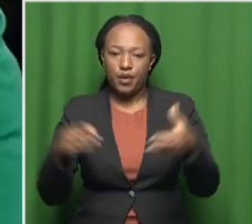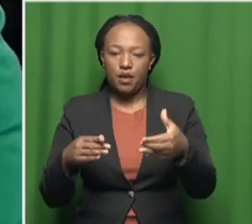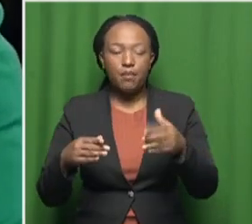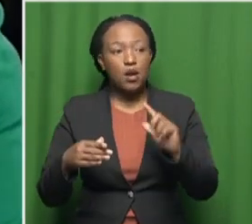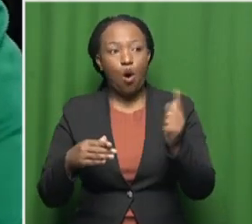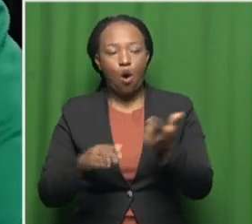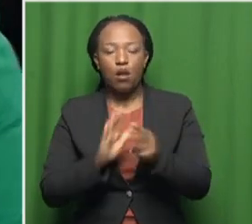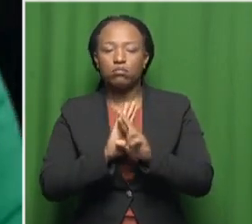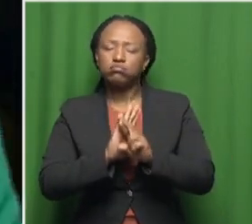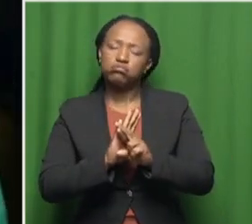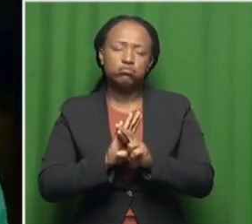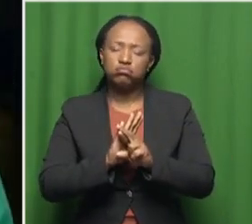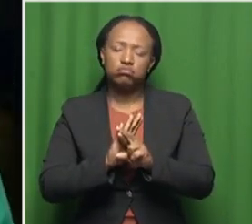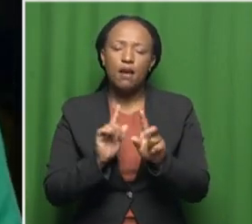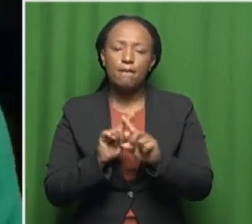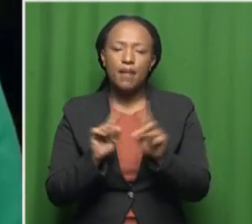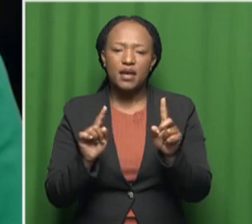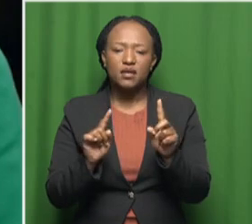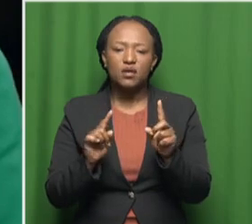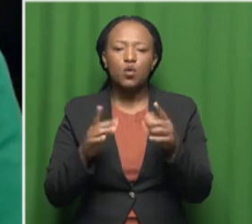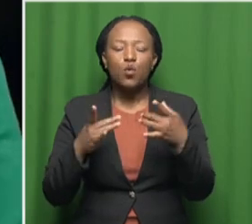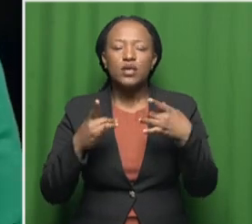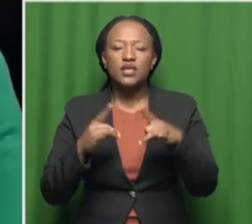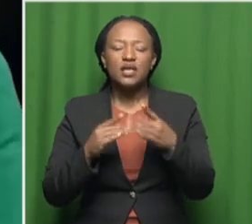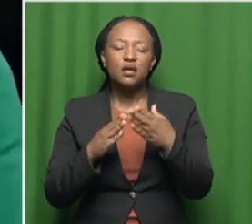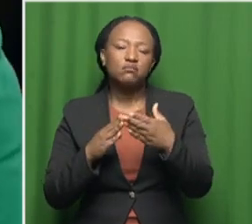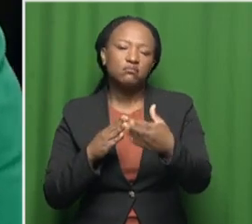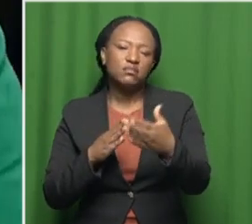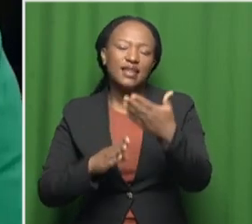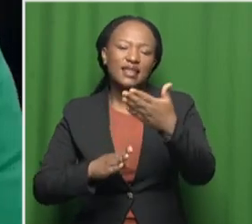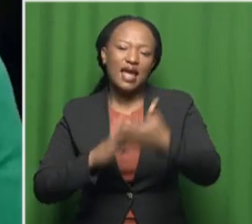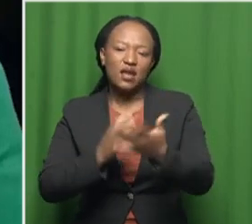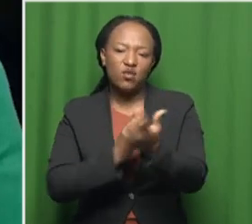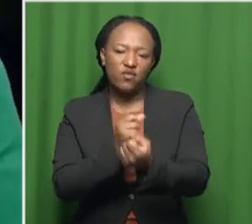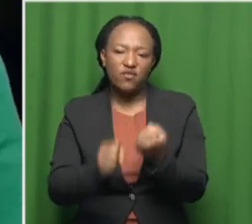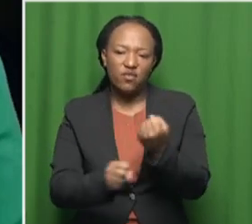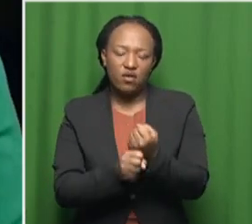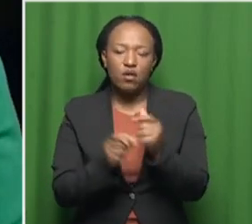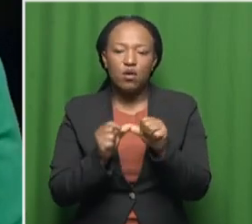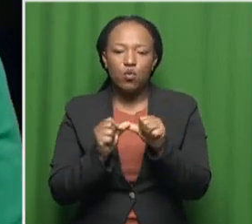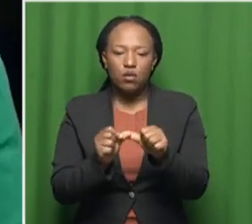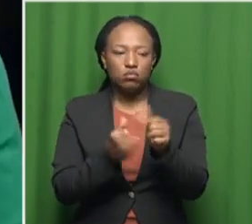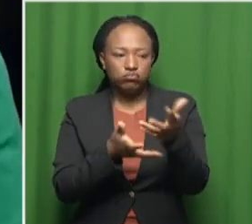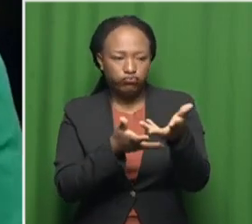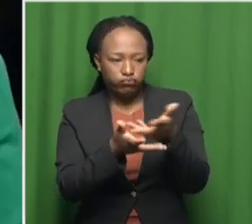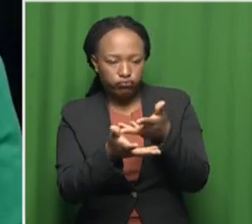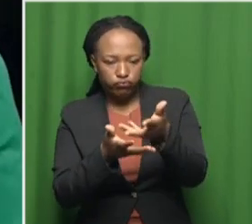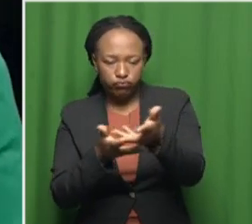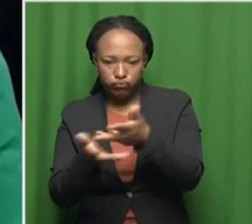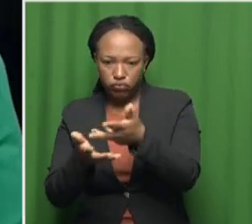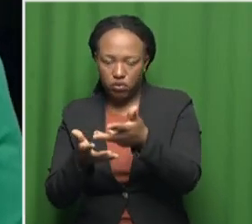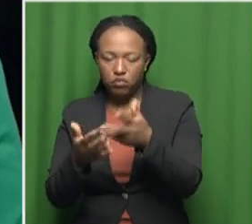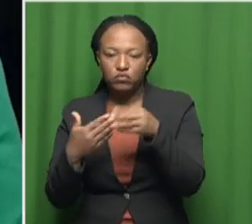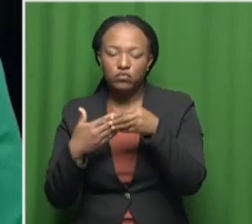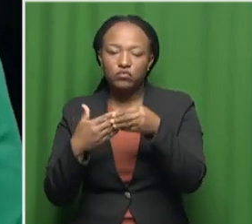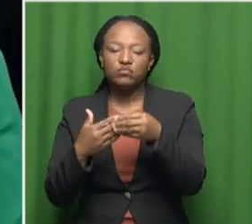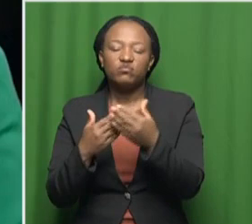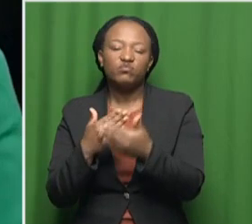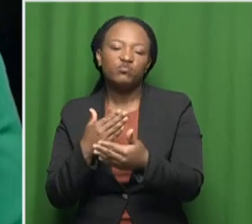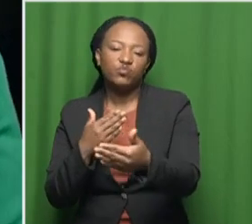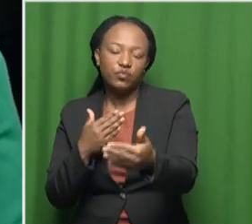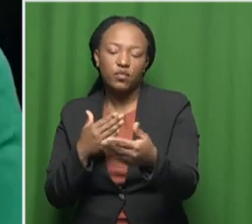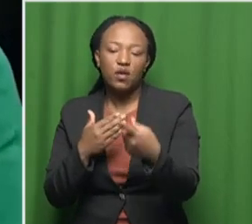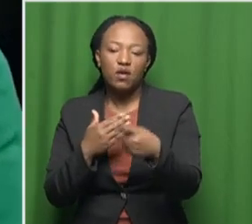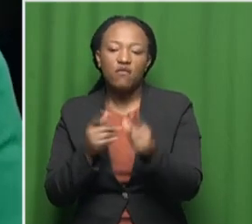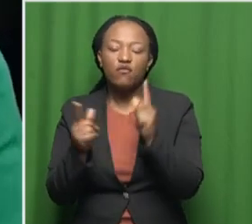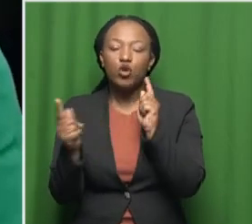but remember, we're still chairing until the end of the year. We're going to continue with the engagements, and that must lead into this that I'm talking about,